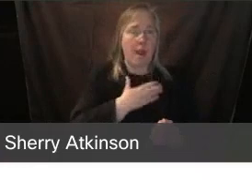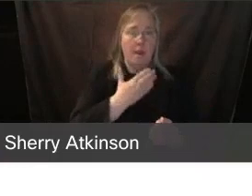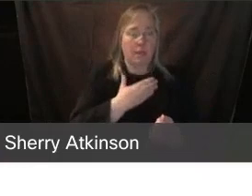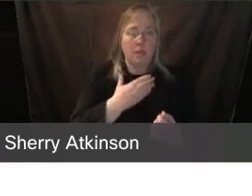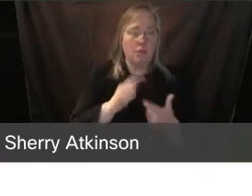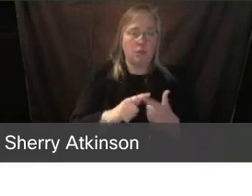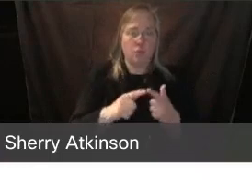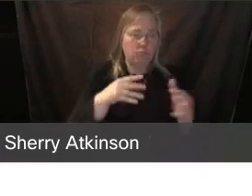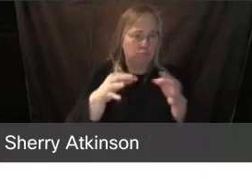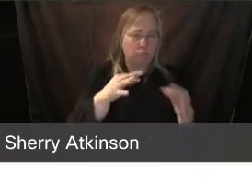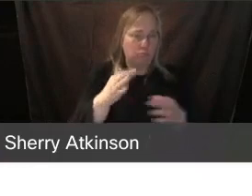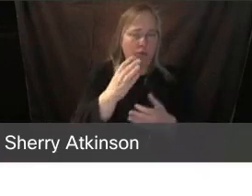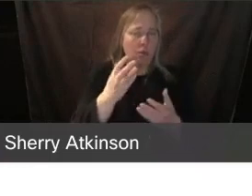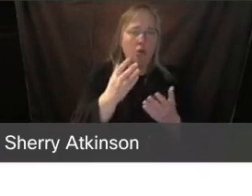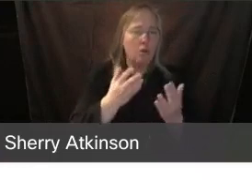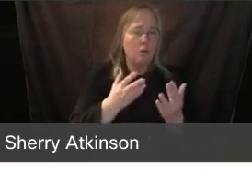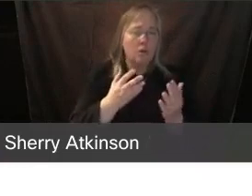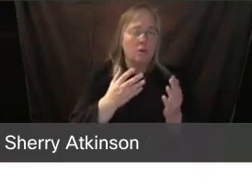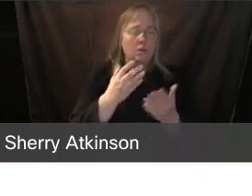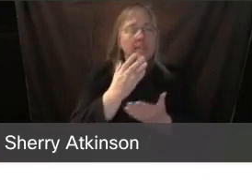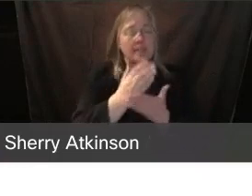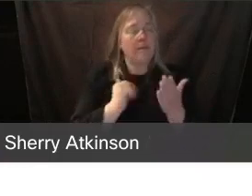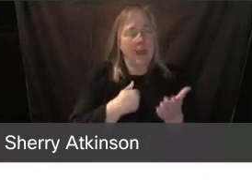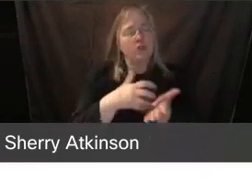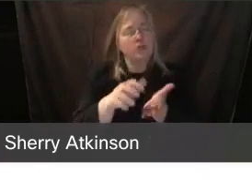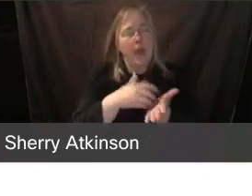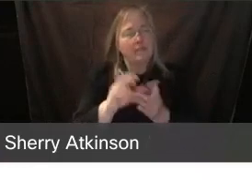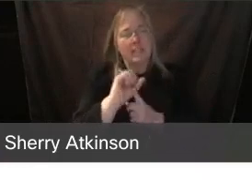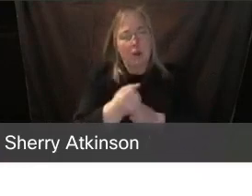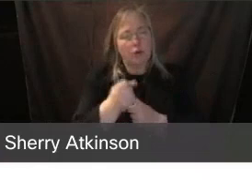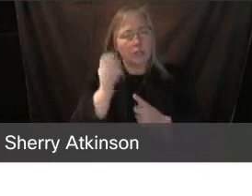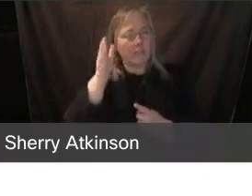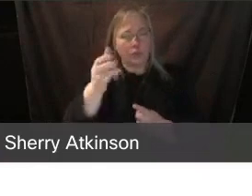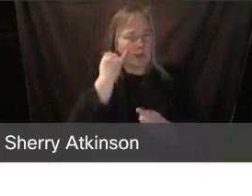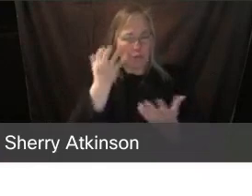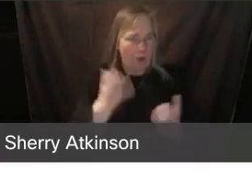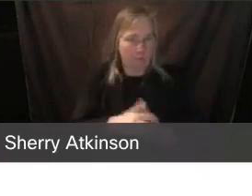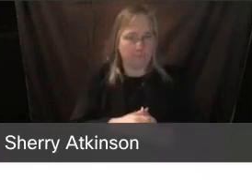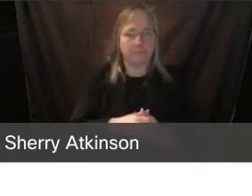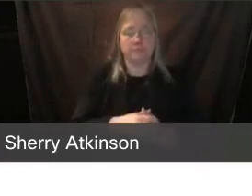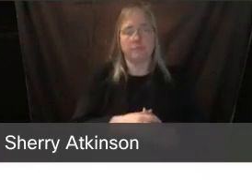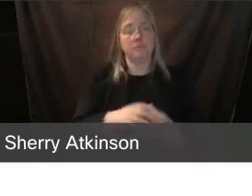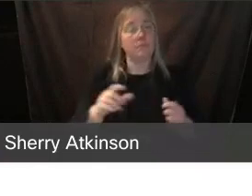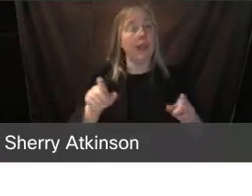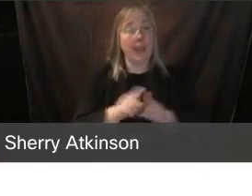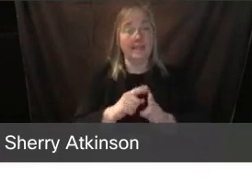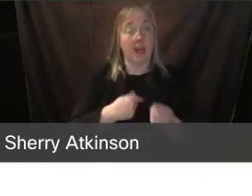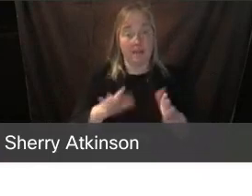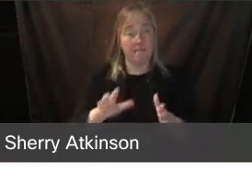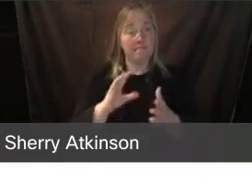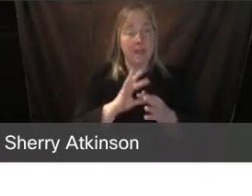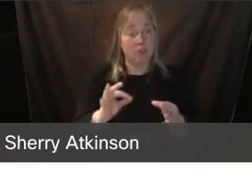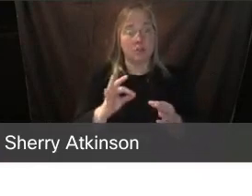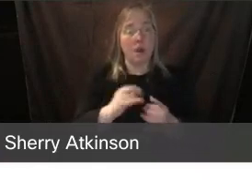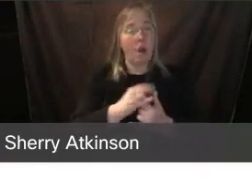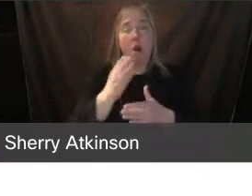future meeting if it's at all desired. Next slide. And so, as I mentioned, ultimately we